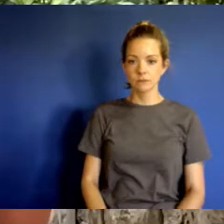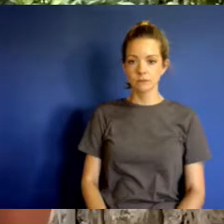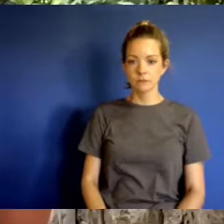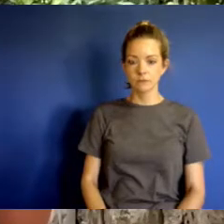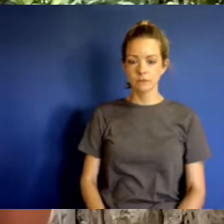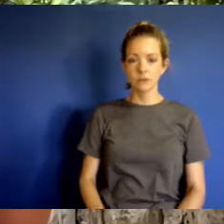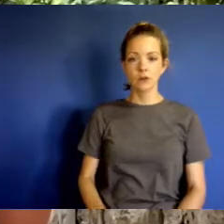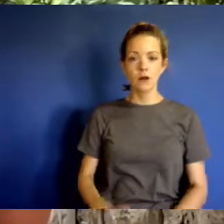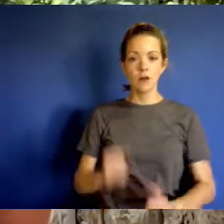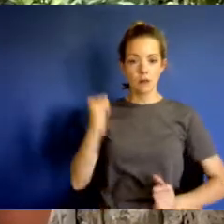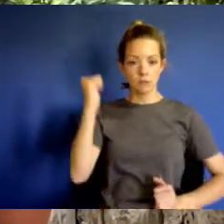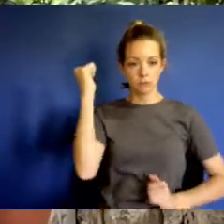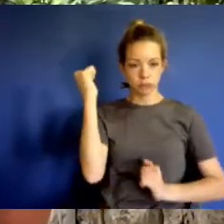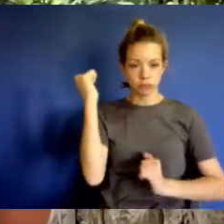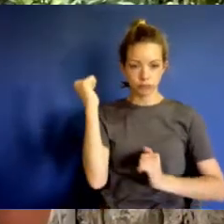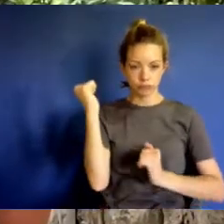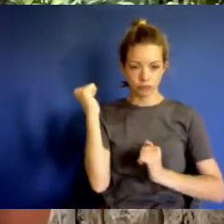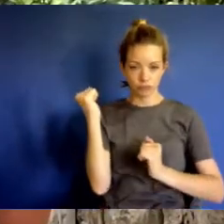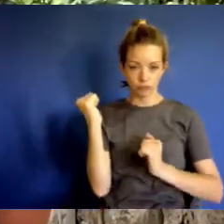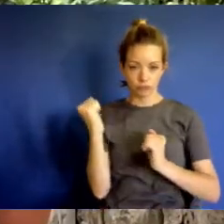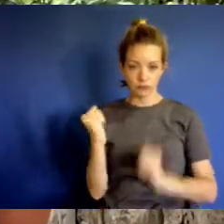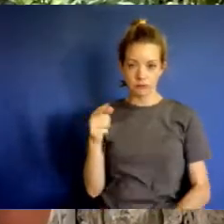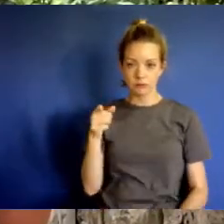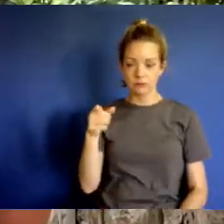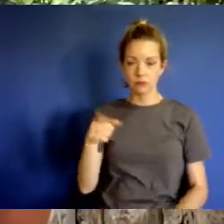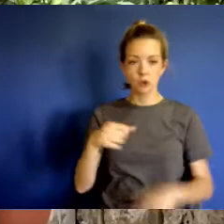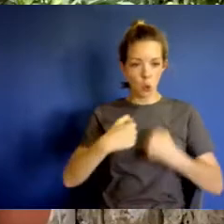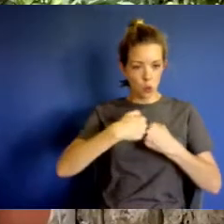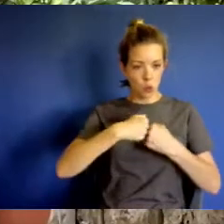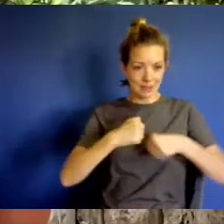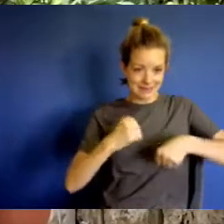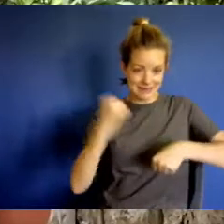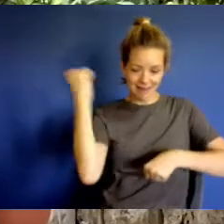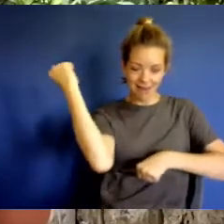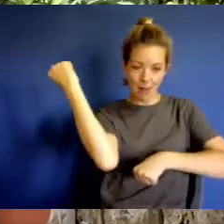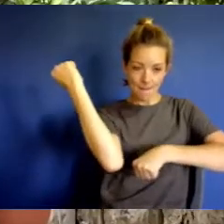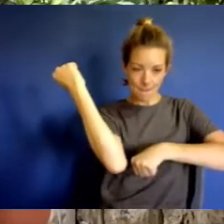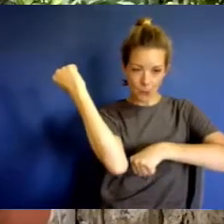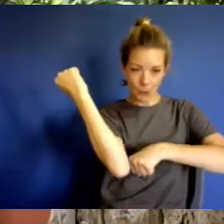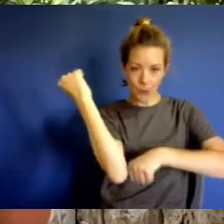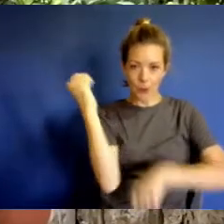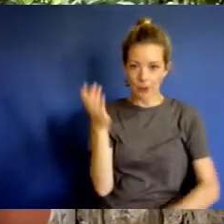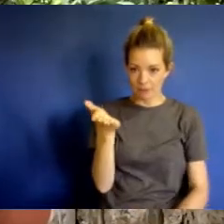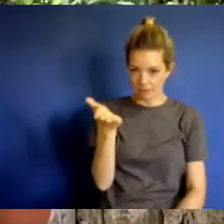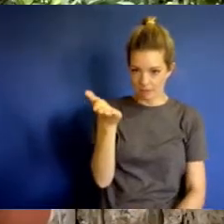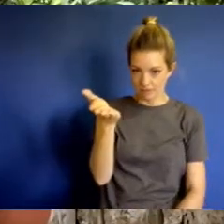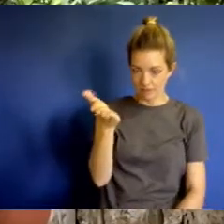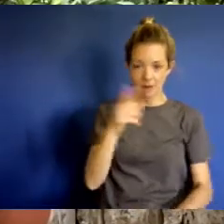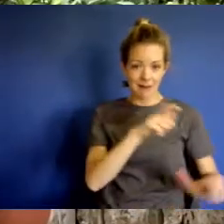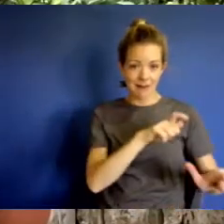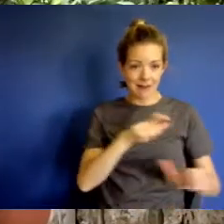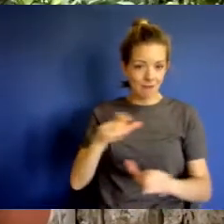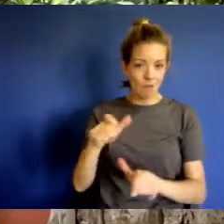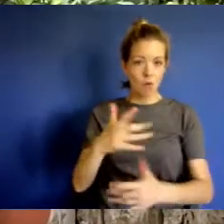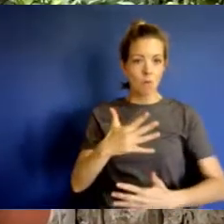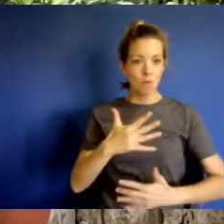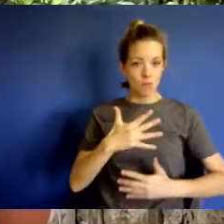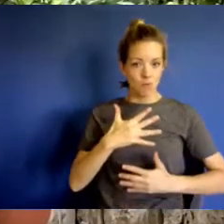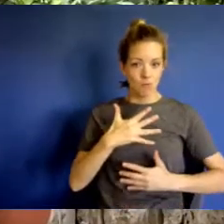And then you're going to bring in the elbow to the knee and keep breathing. Okay? See how that feels.